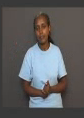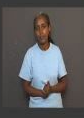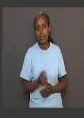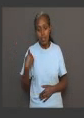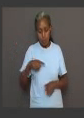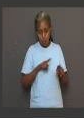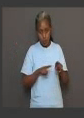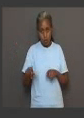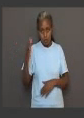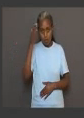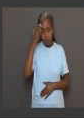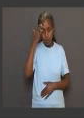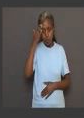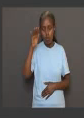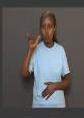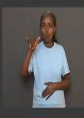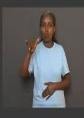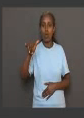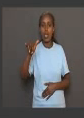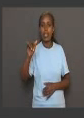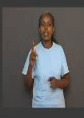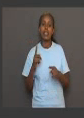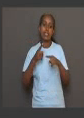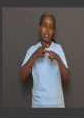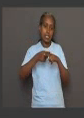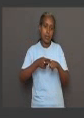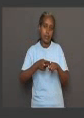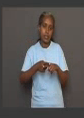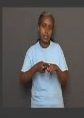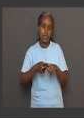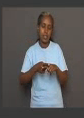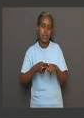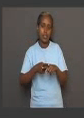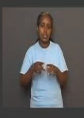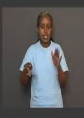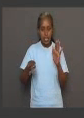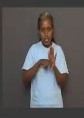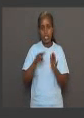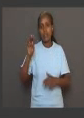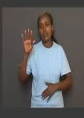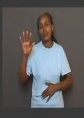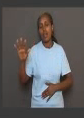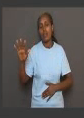We also know that y intersects at -5.